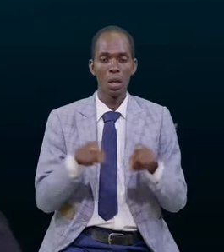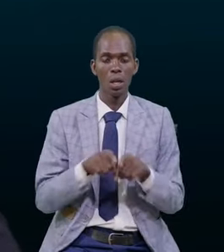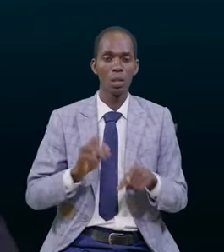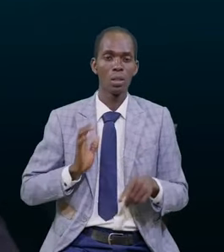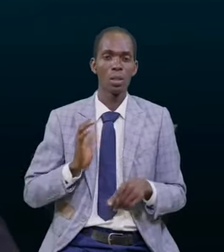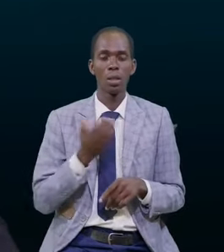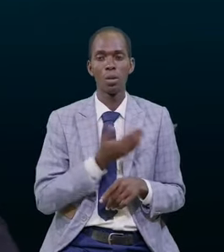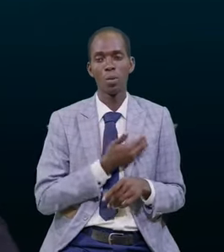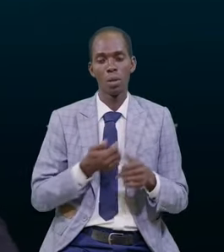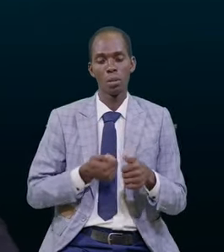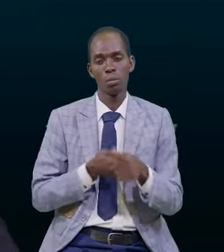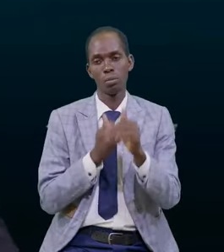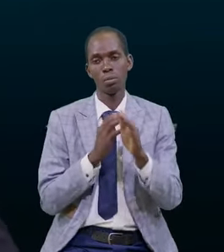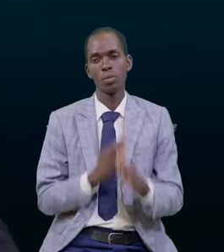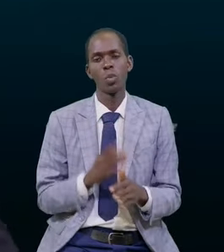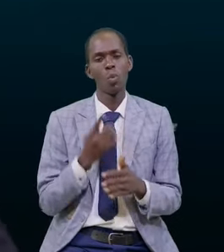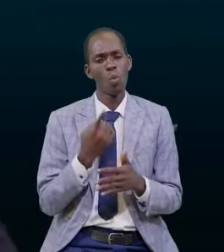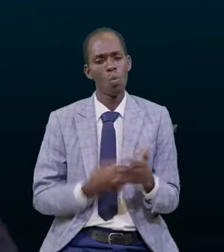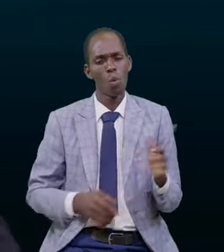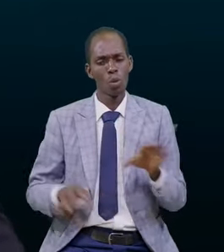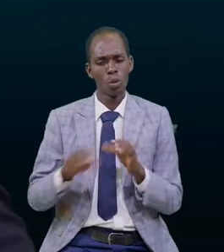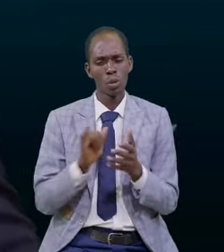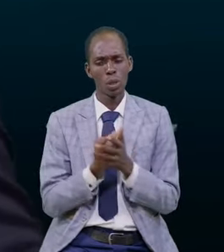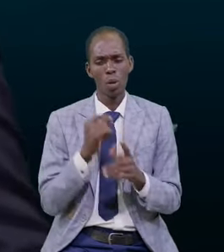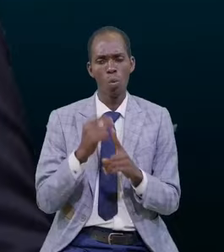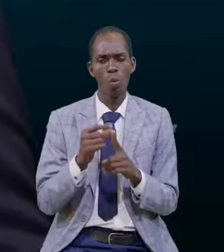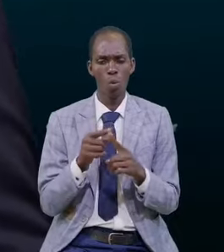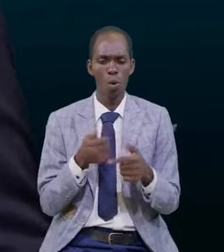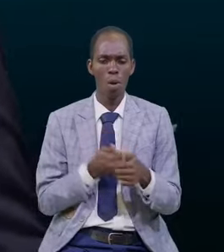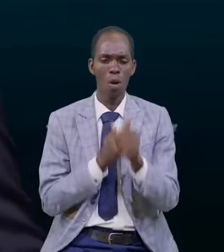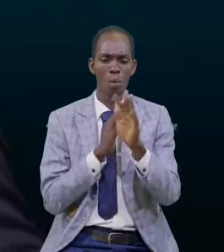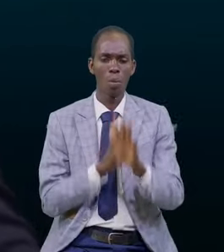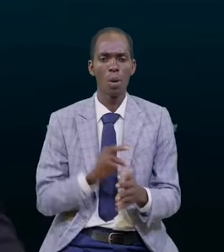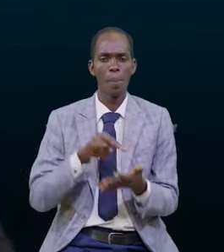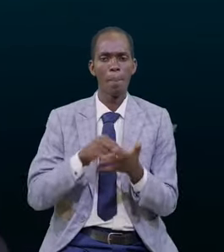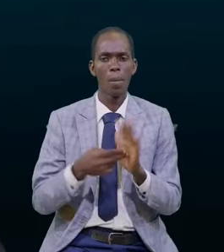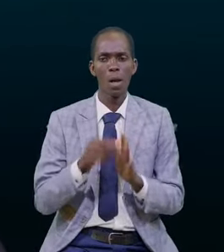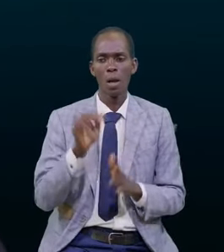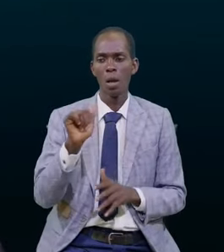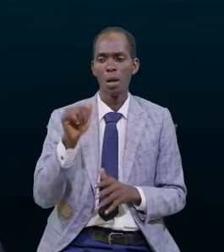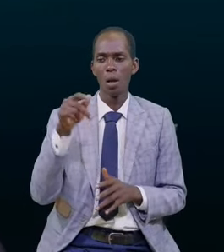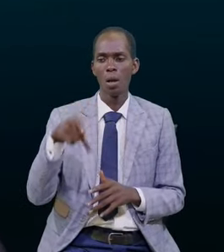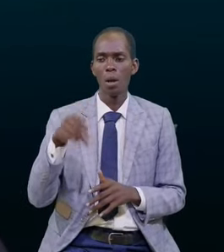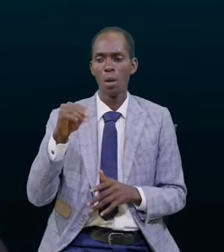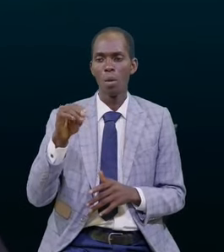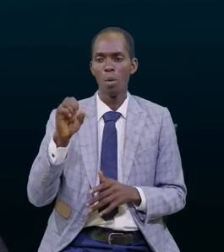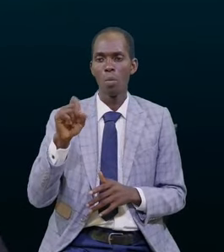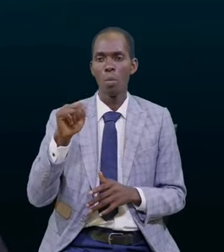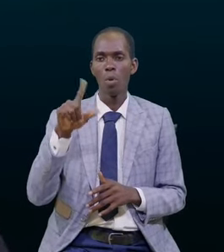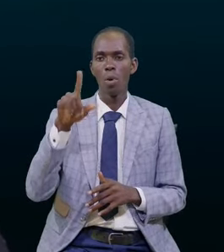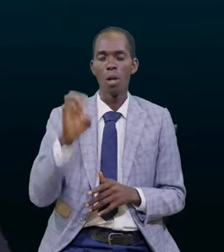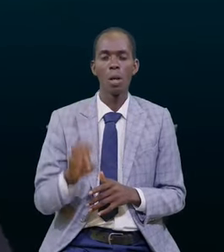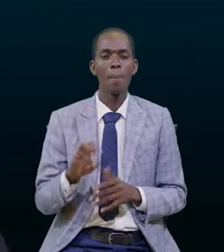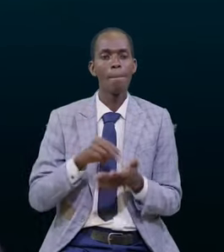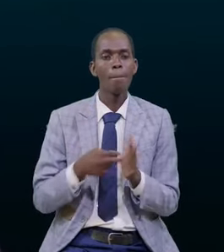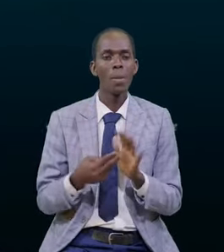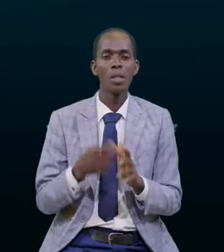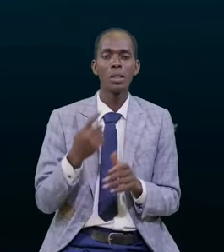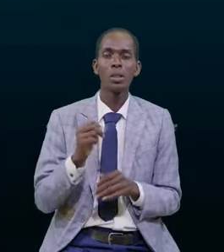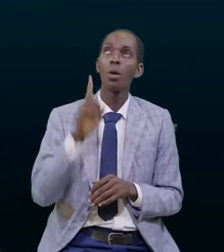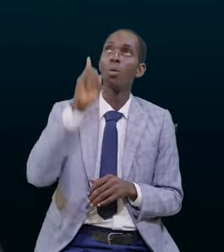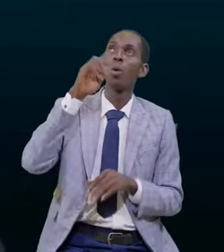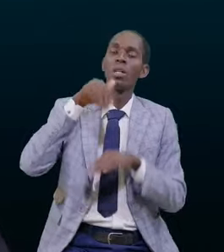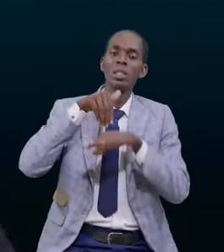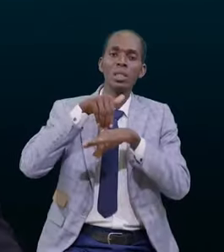Apostle what does that word Apostle what does it mean it means one sent forth of God